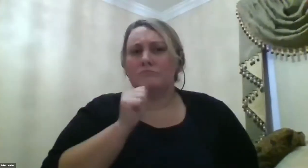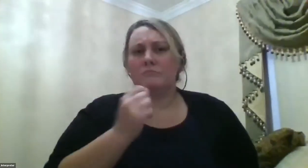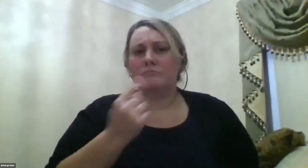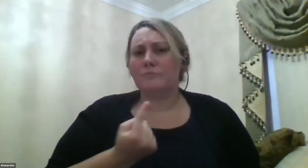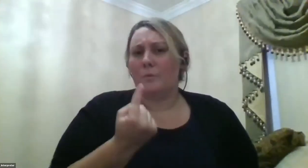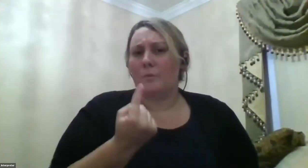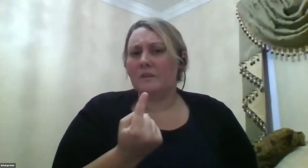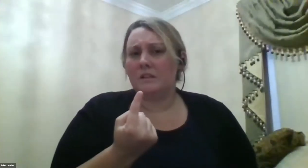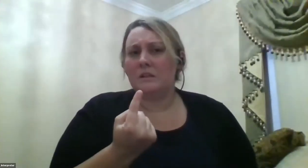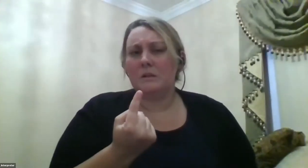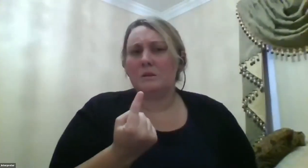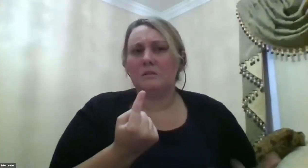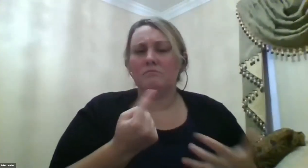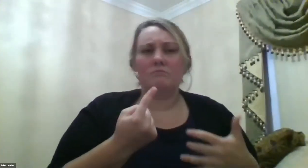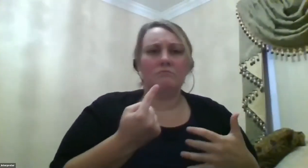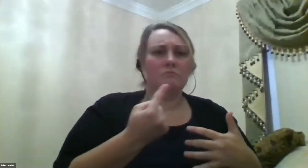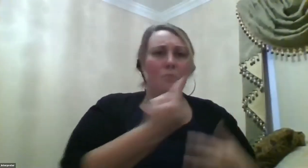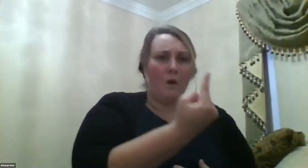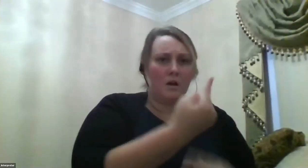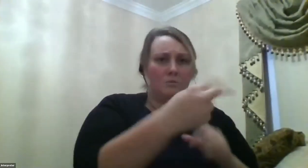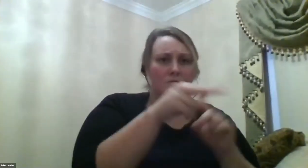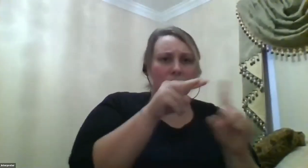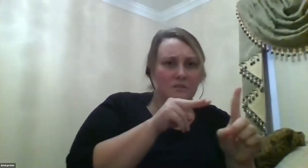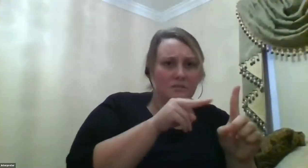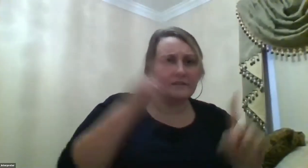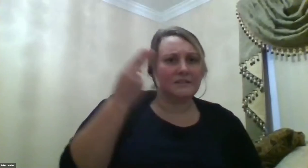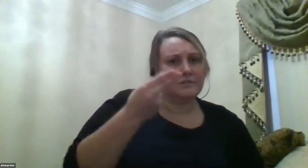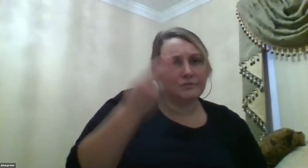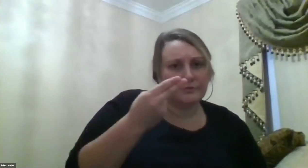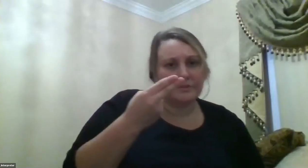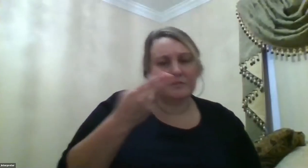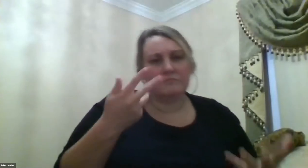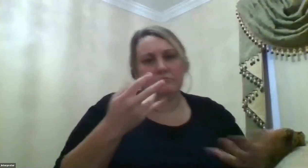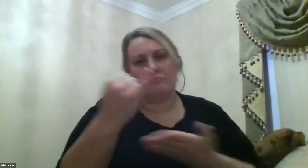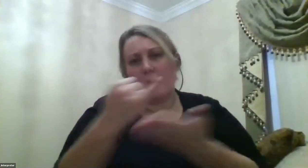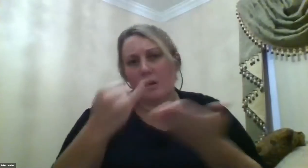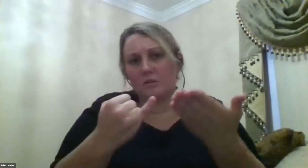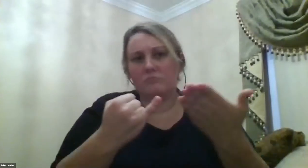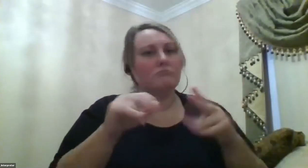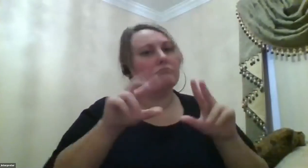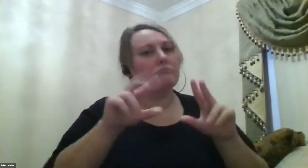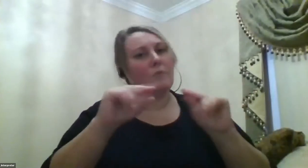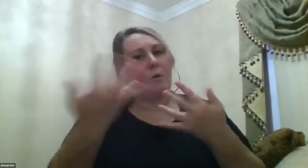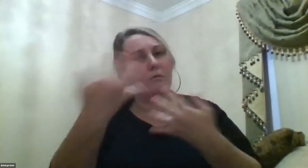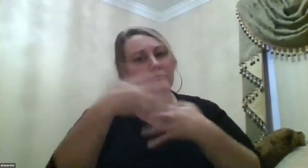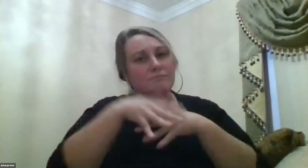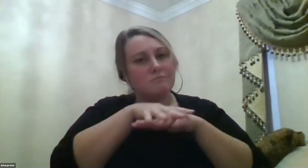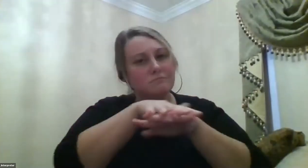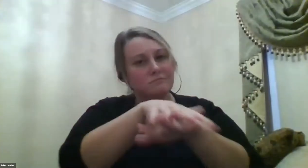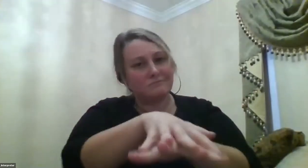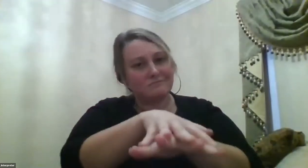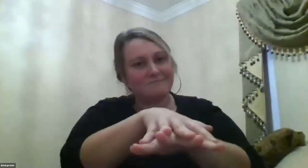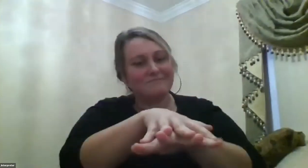with art history or the art world, but having these other sorts of spaces